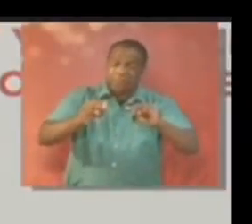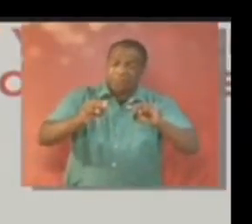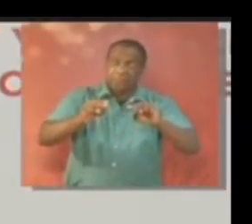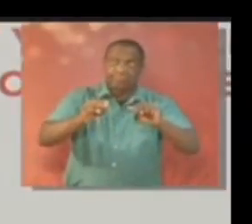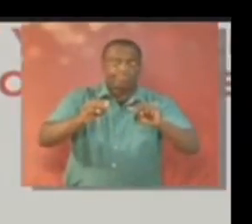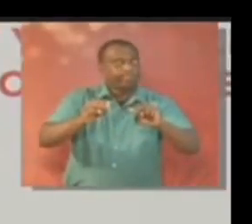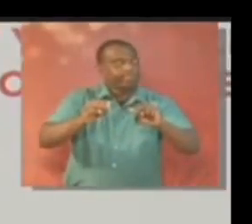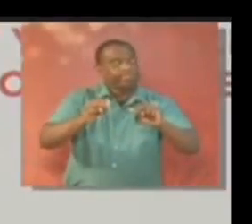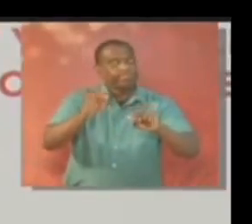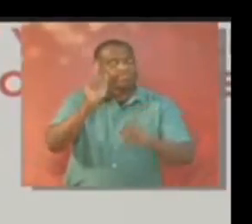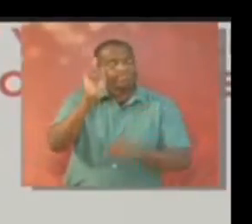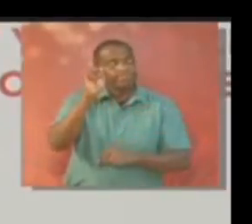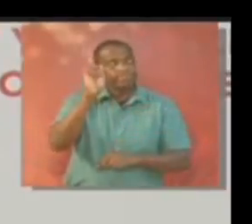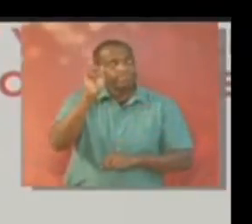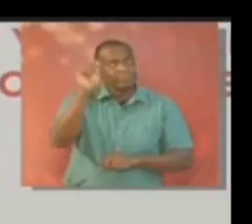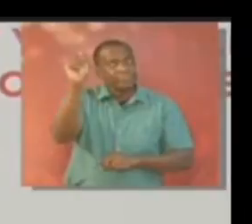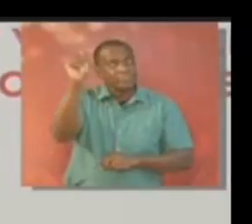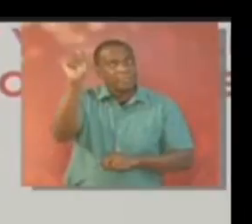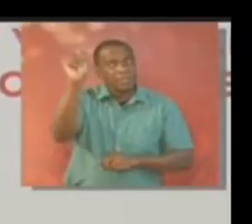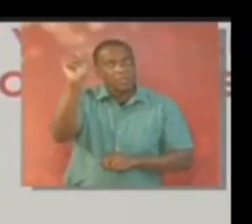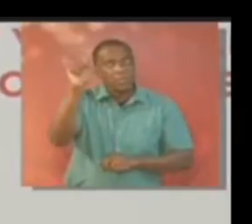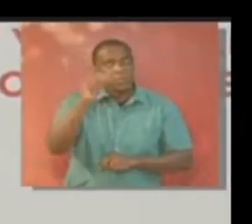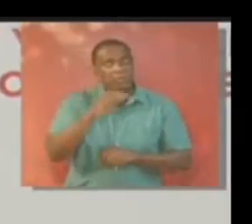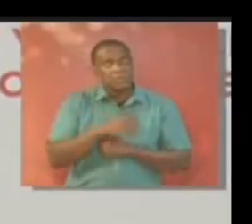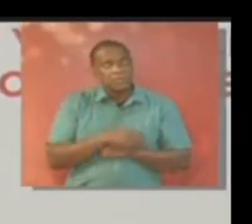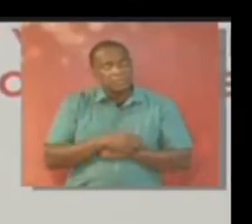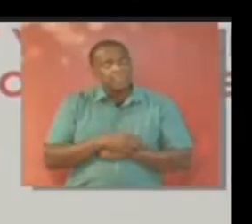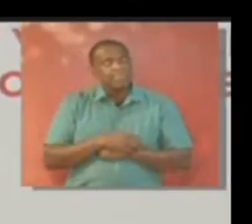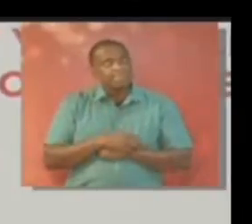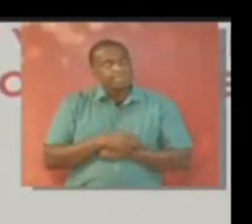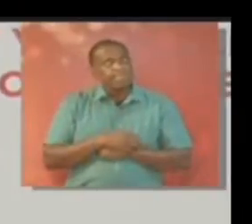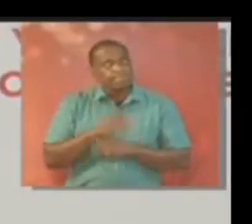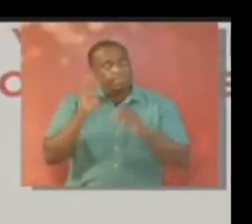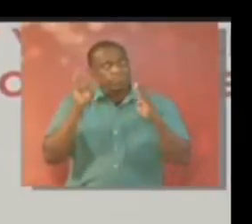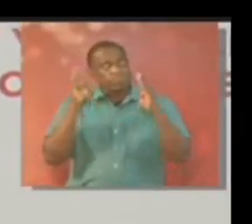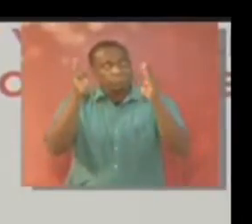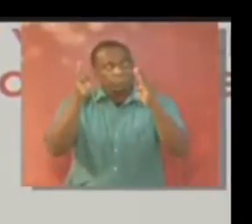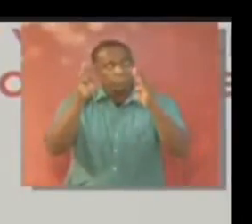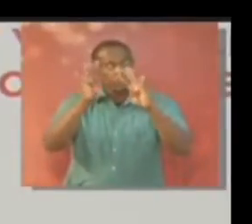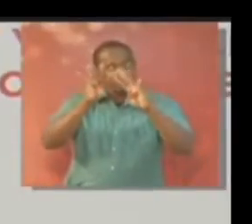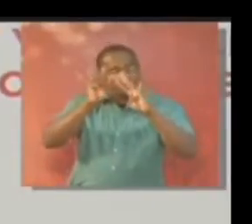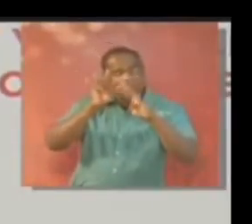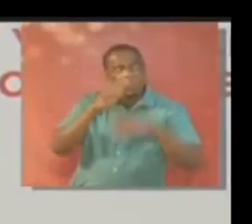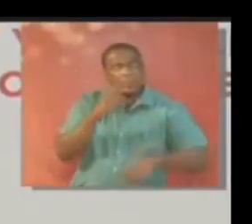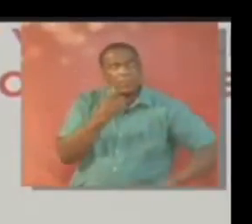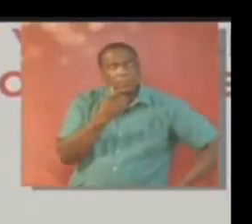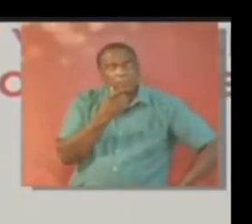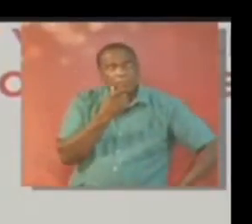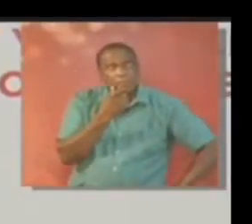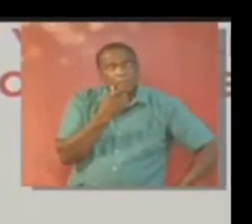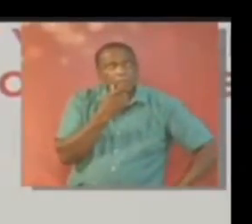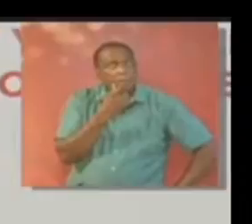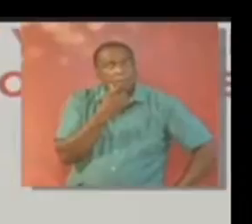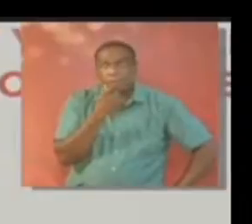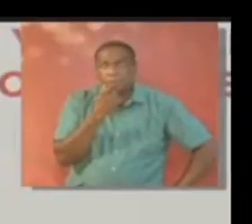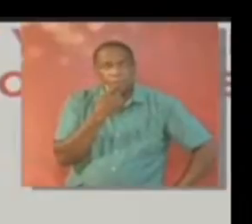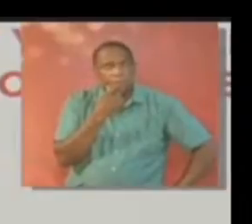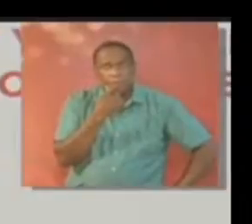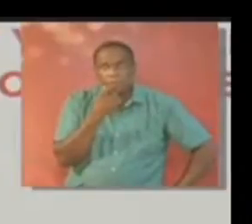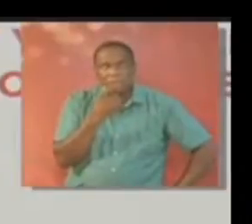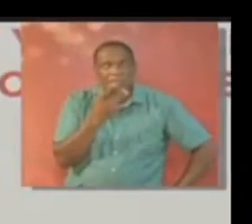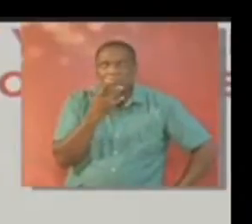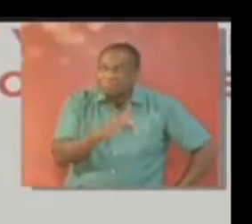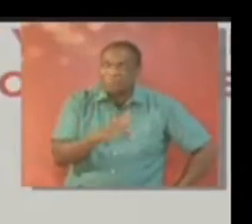particular concern for us. I have given you the dates of those birthday parties. I am again appealing to